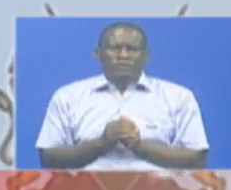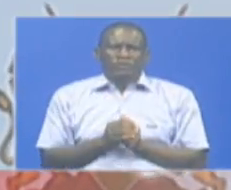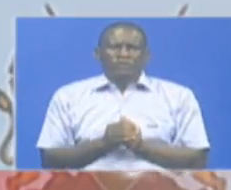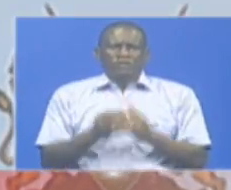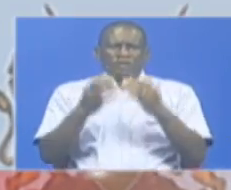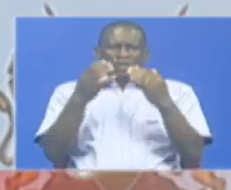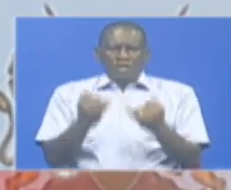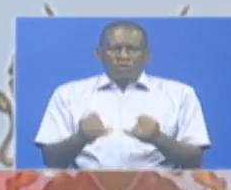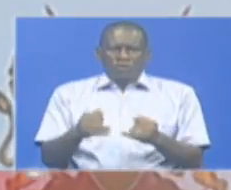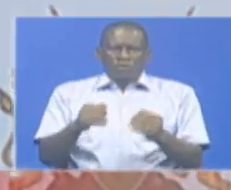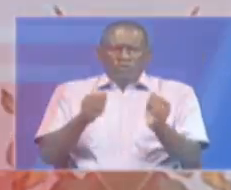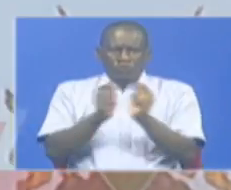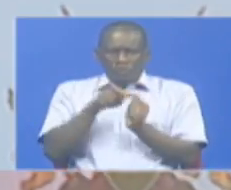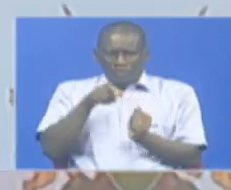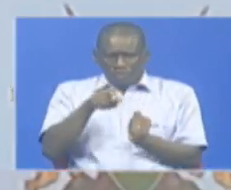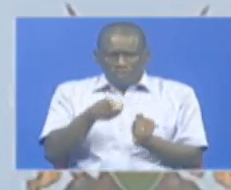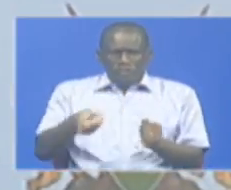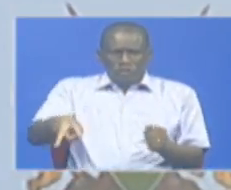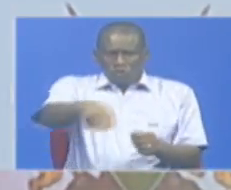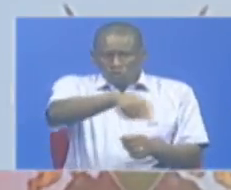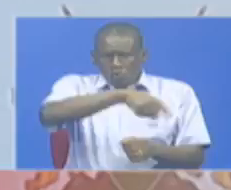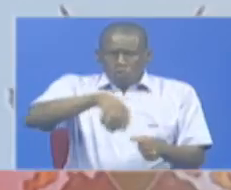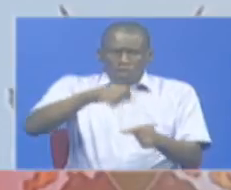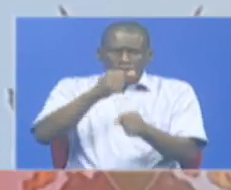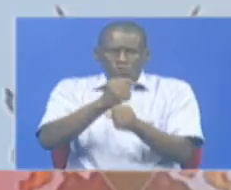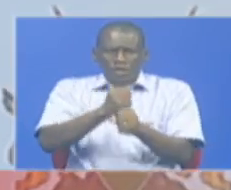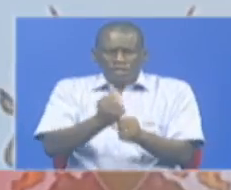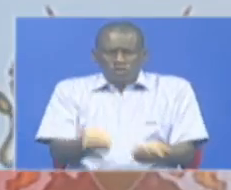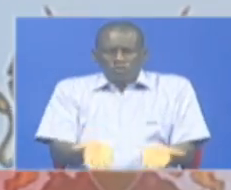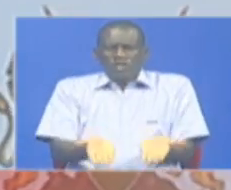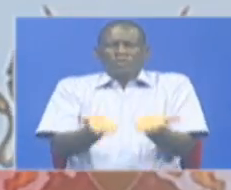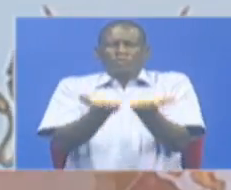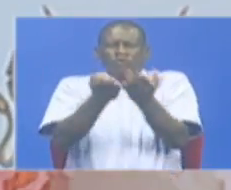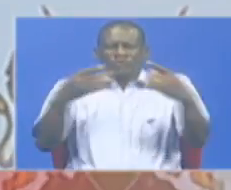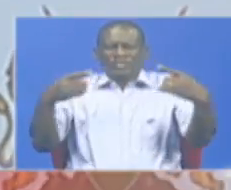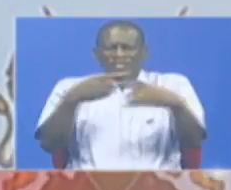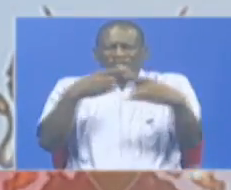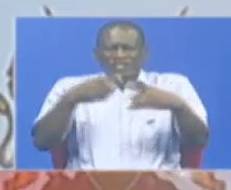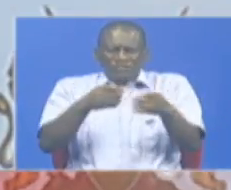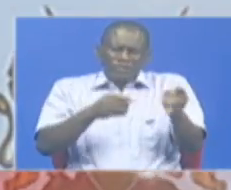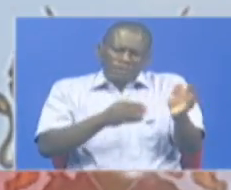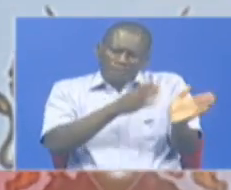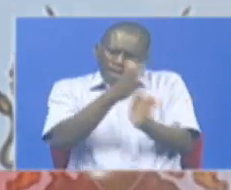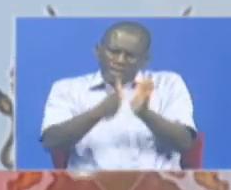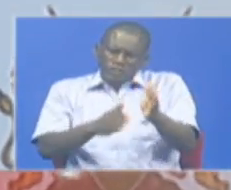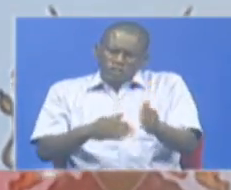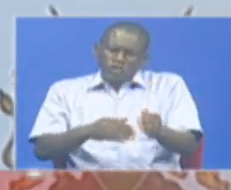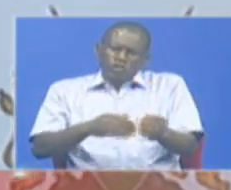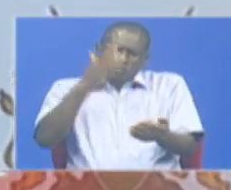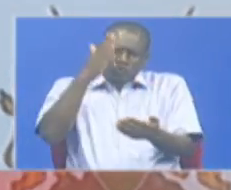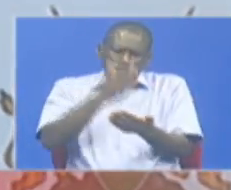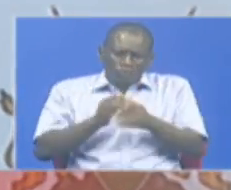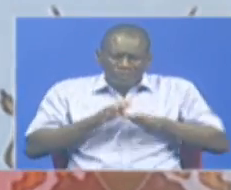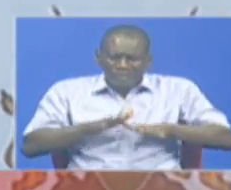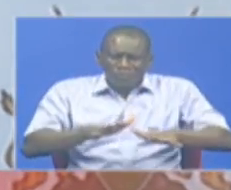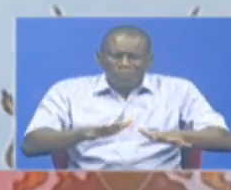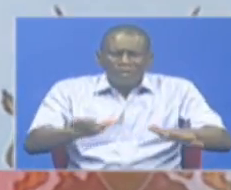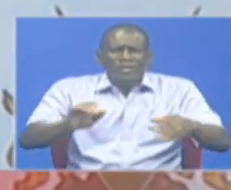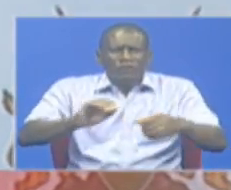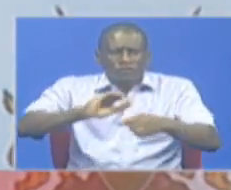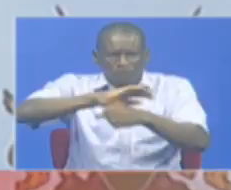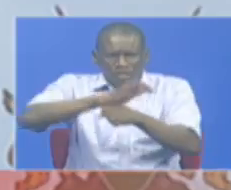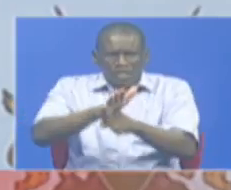Towards this end, we are working up to scale up the various interventions that we have. We are working to scale up availability